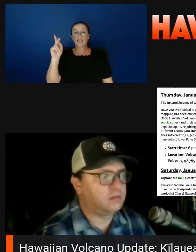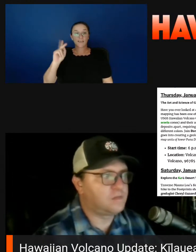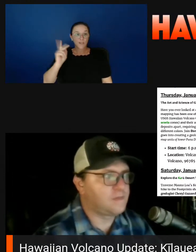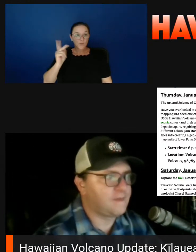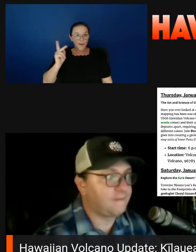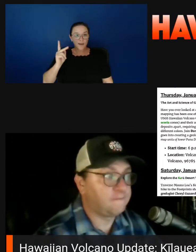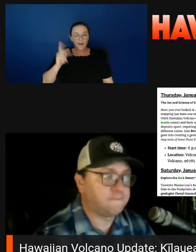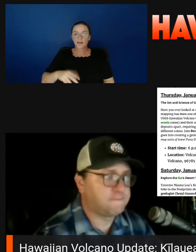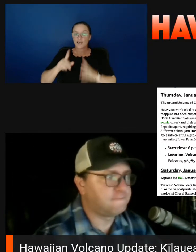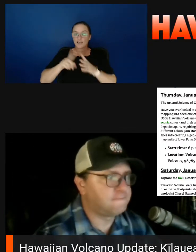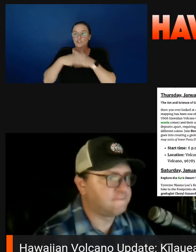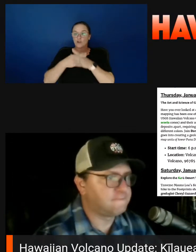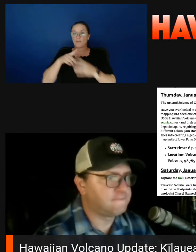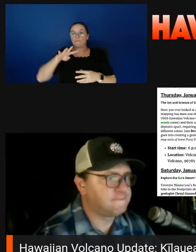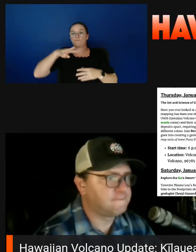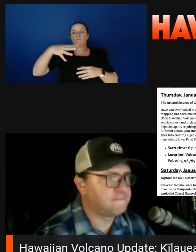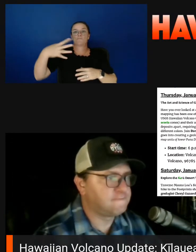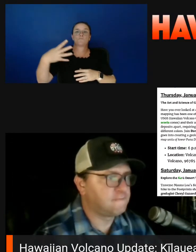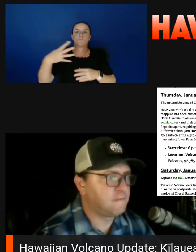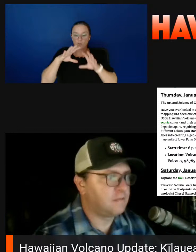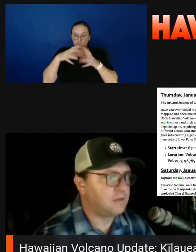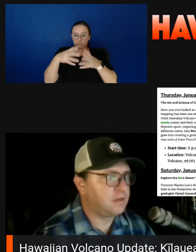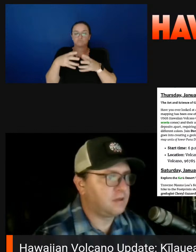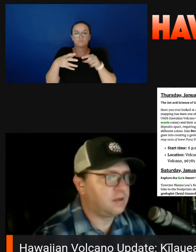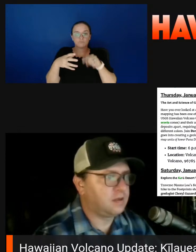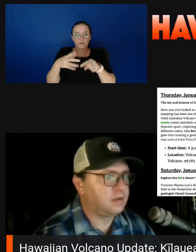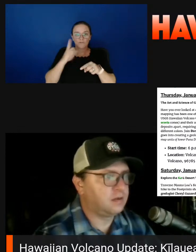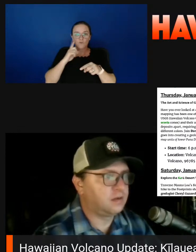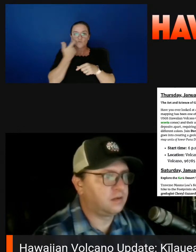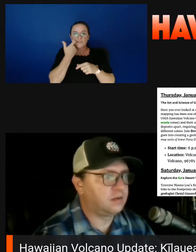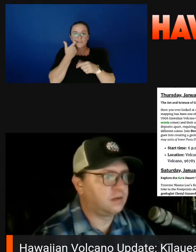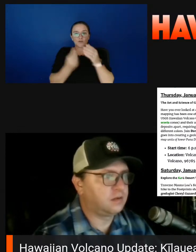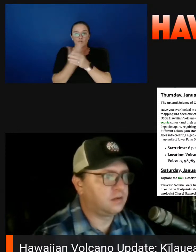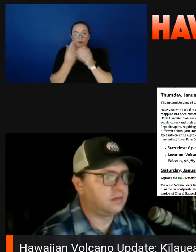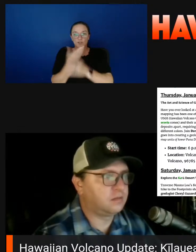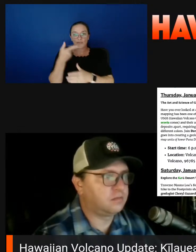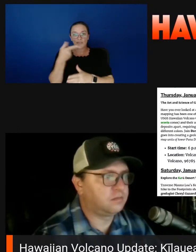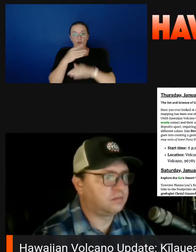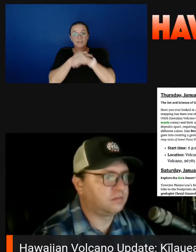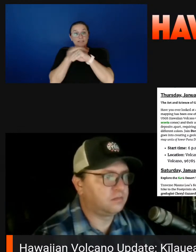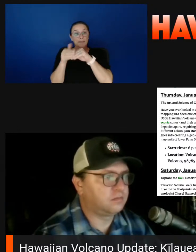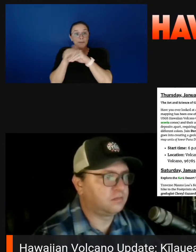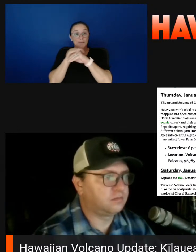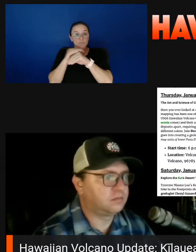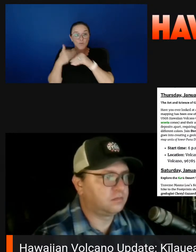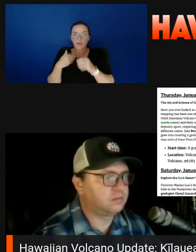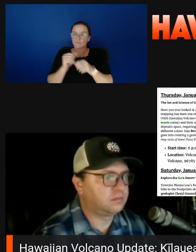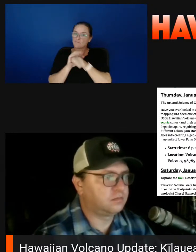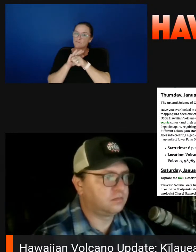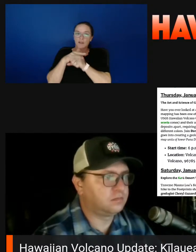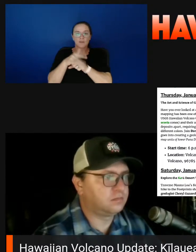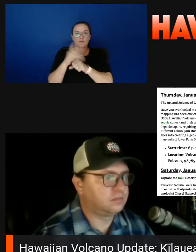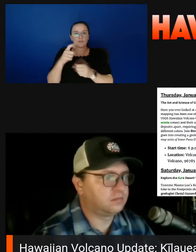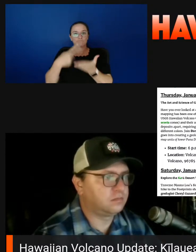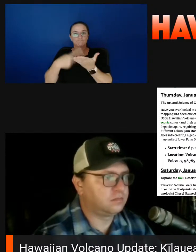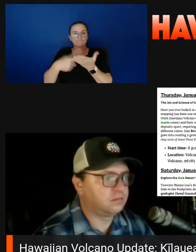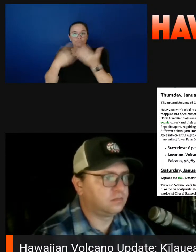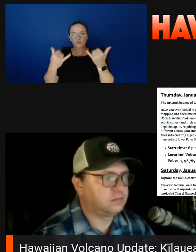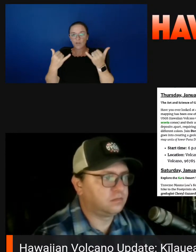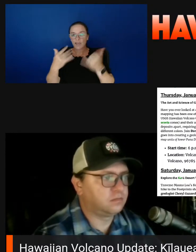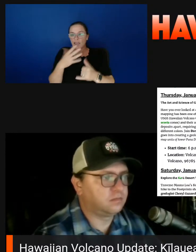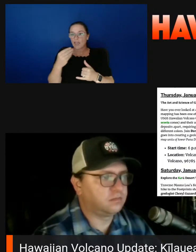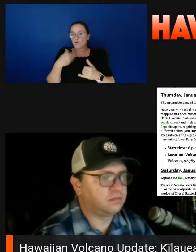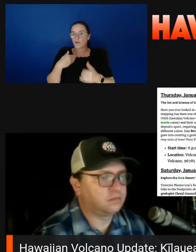its fourth episode of its most recent eruption at the summit. So we got plenty to talk about today. as well as we have a